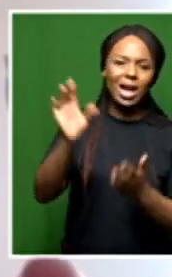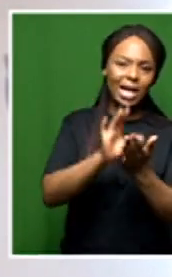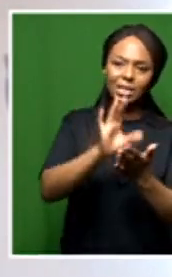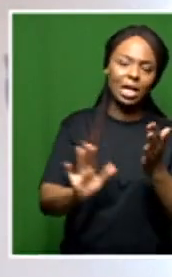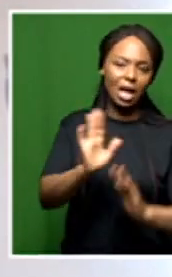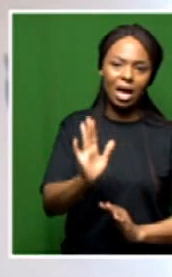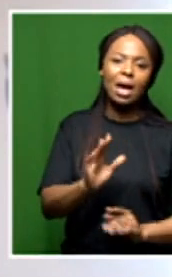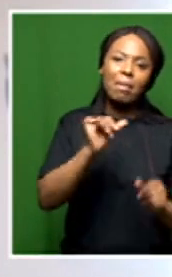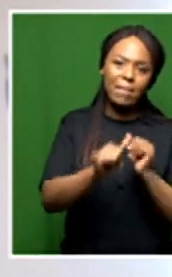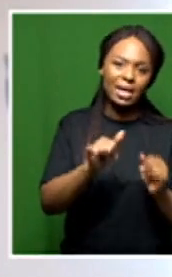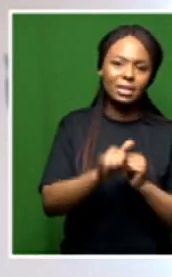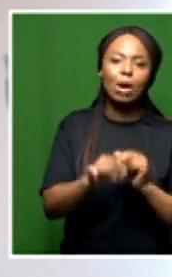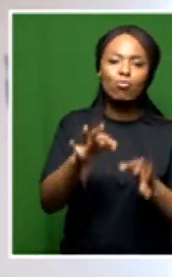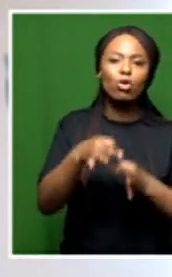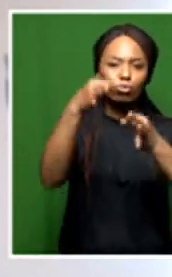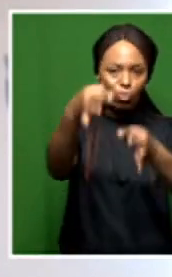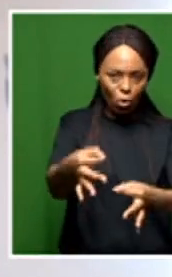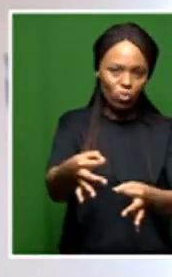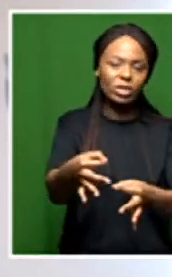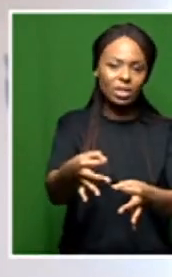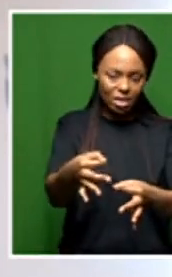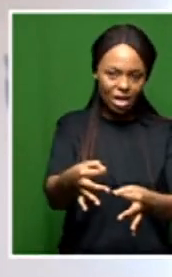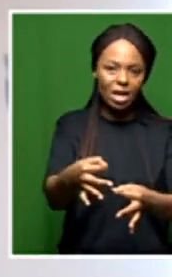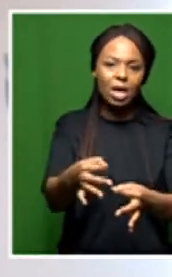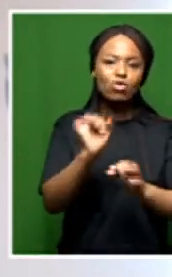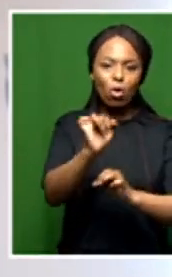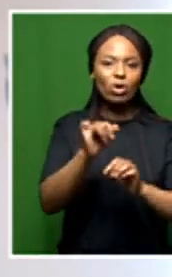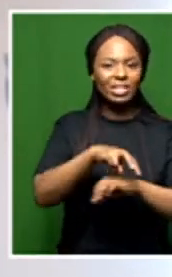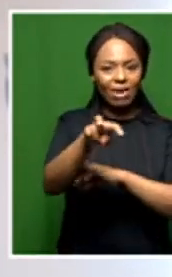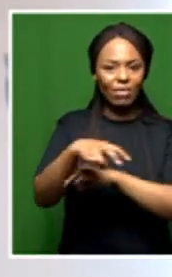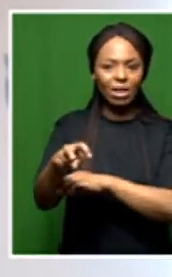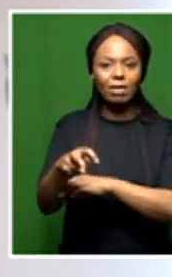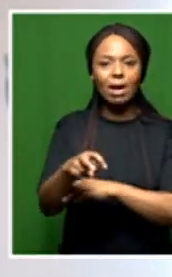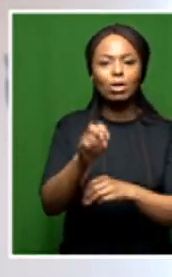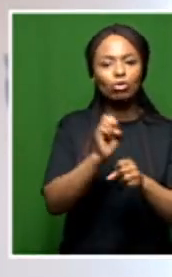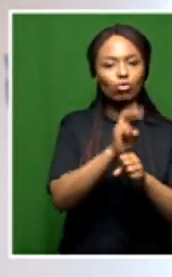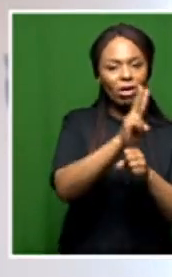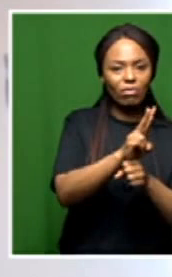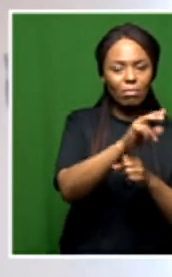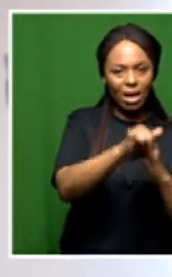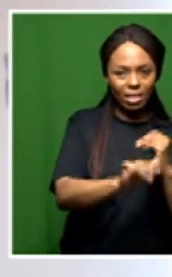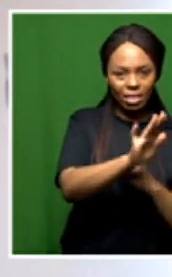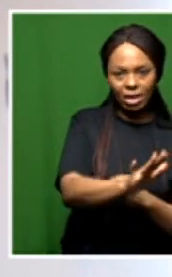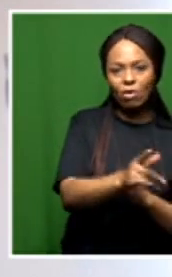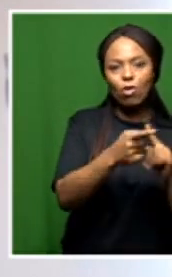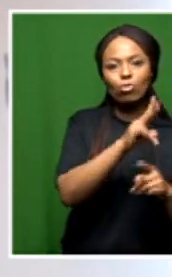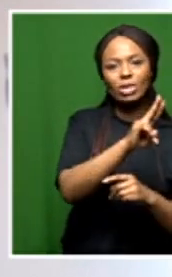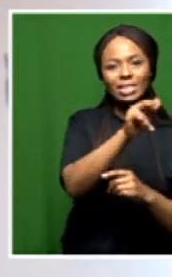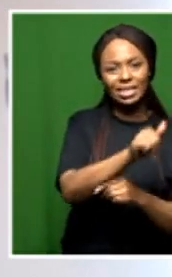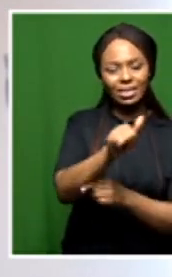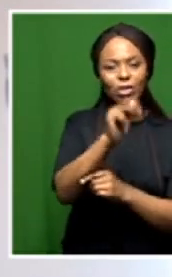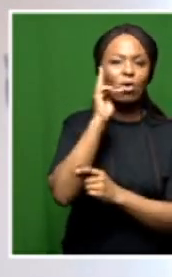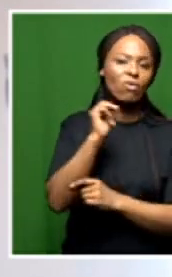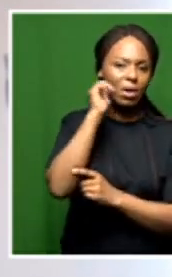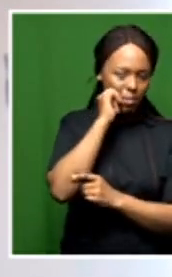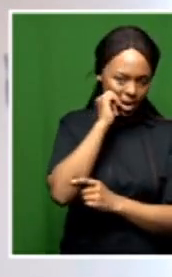to postpone their travel by 12 months, at least from 26 November up until such time those travel bans have been lifted. So